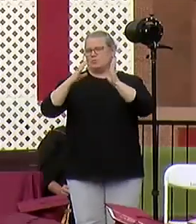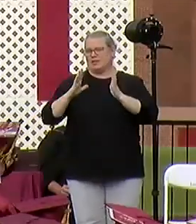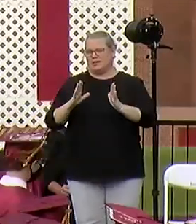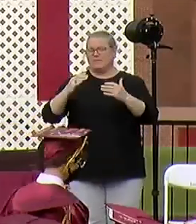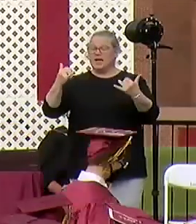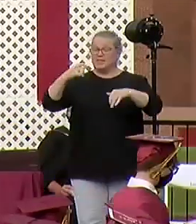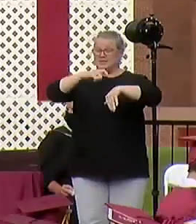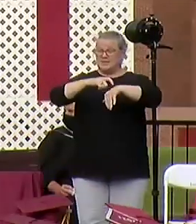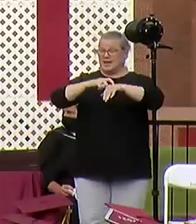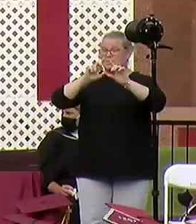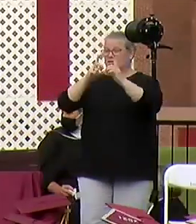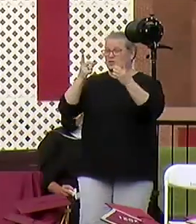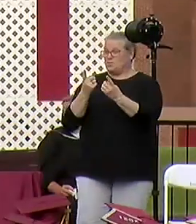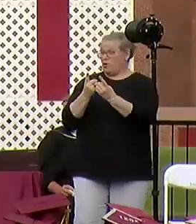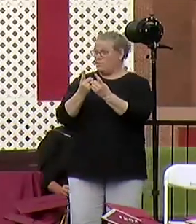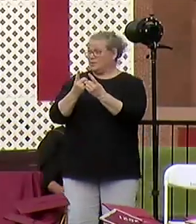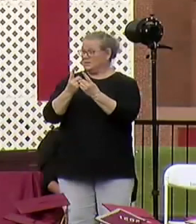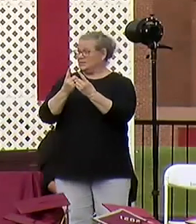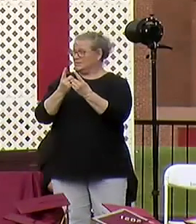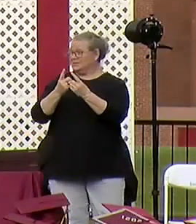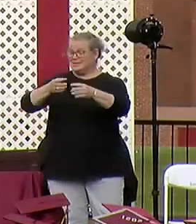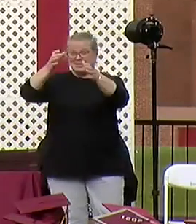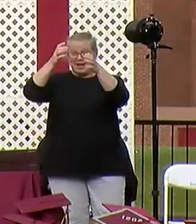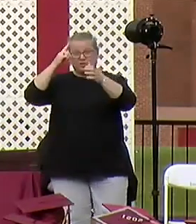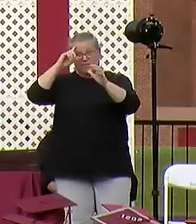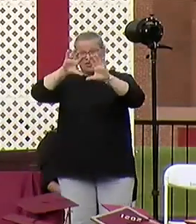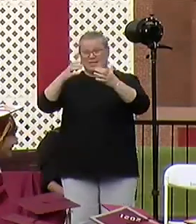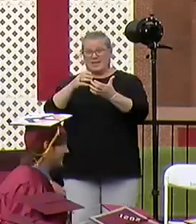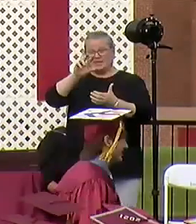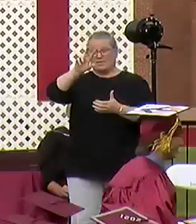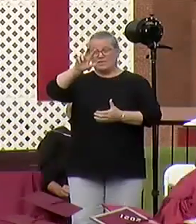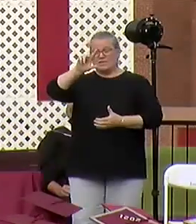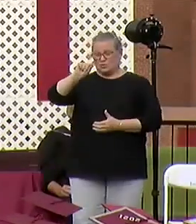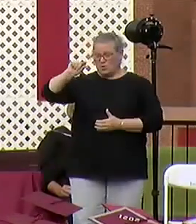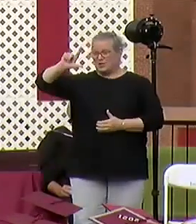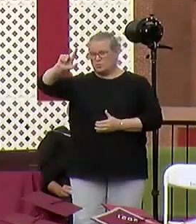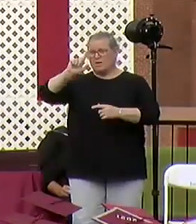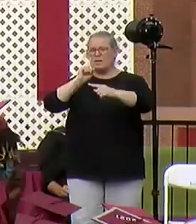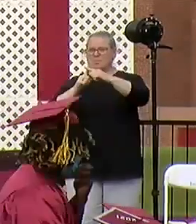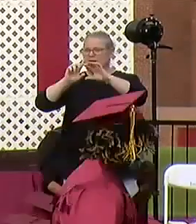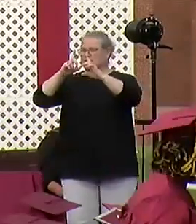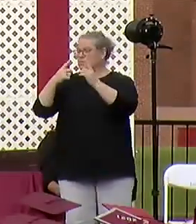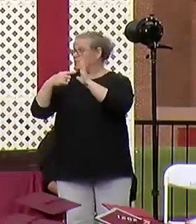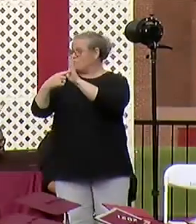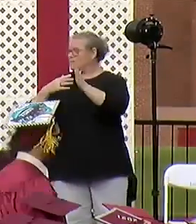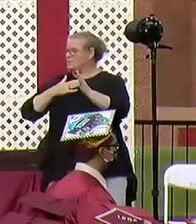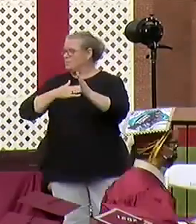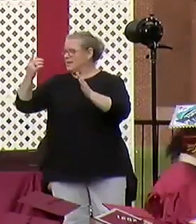time, will the departmental scholars for the class of 2021, along with the department representatives, please approach the stage.